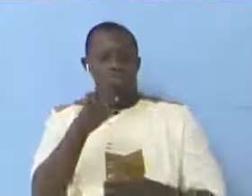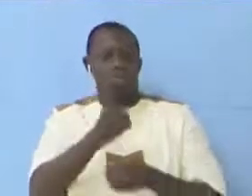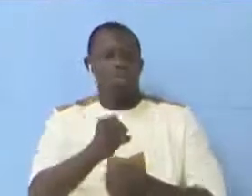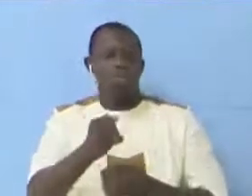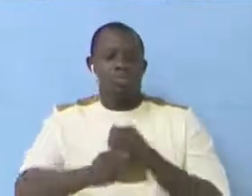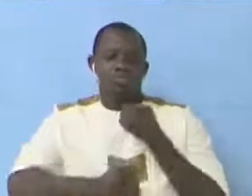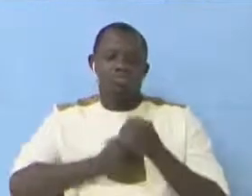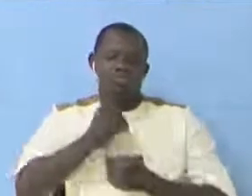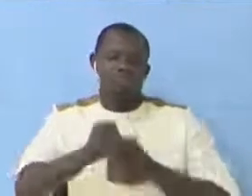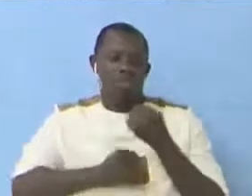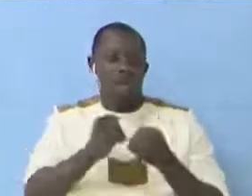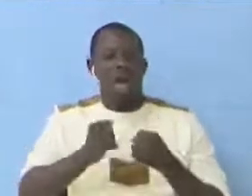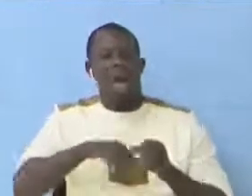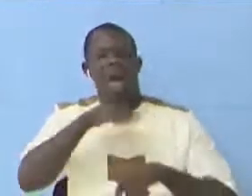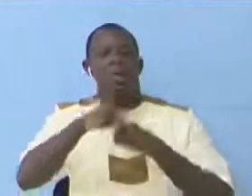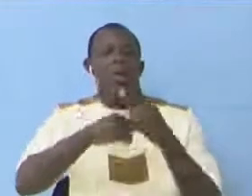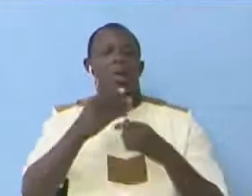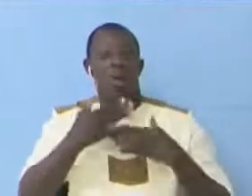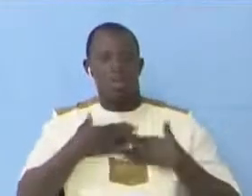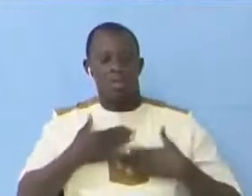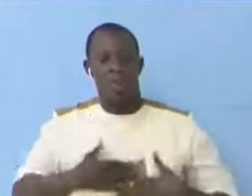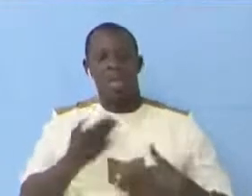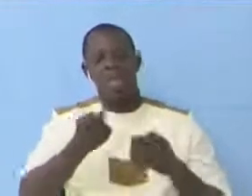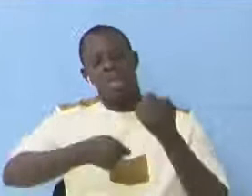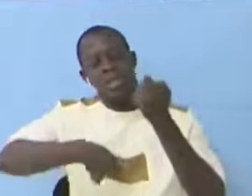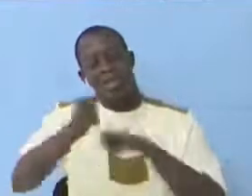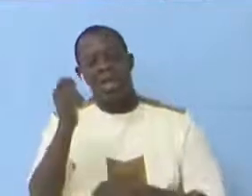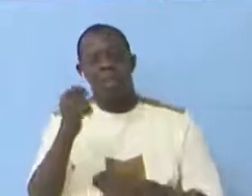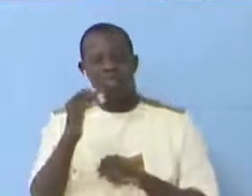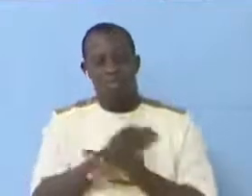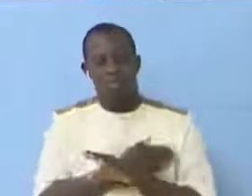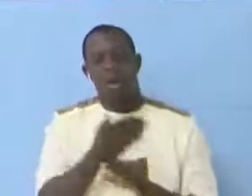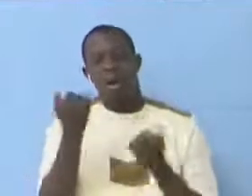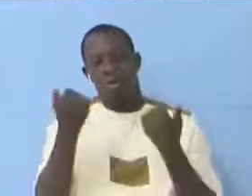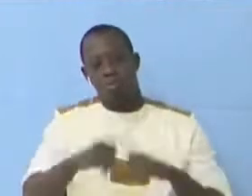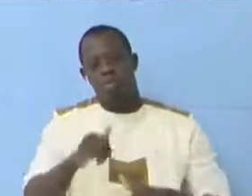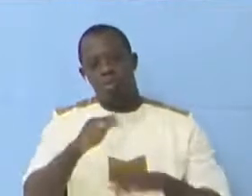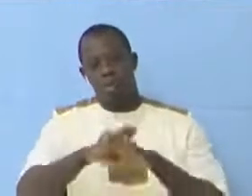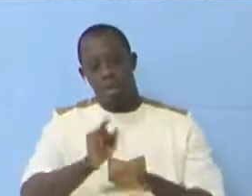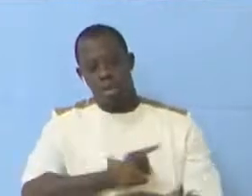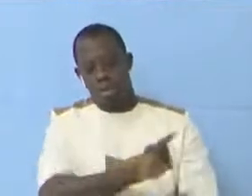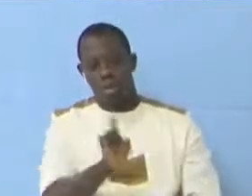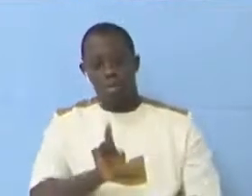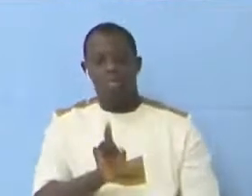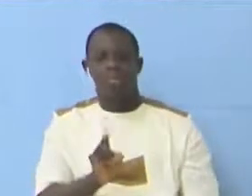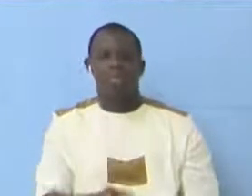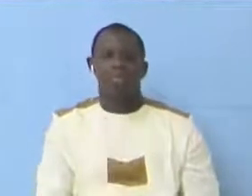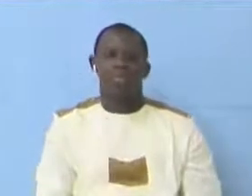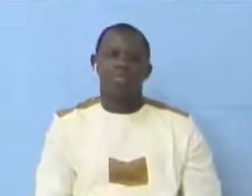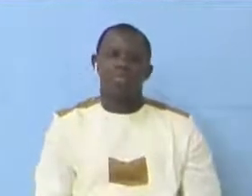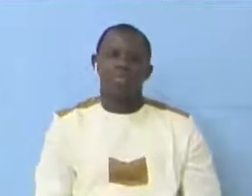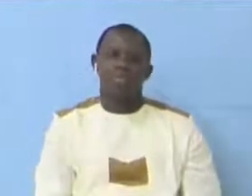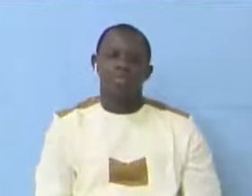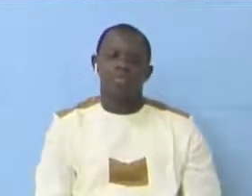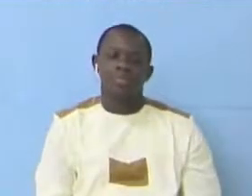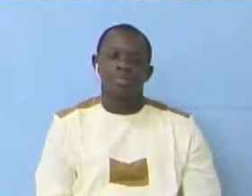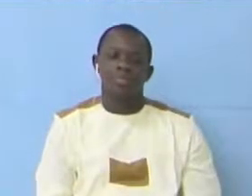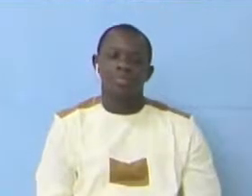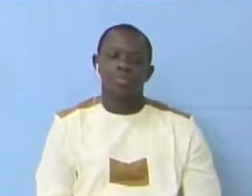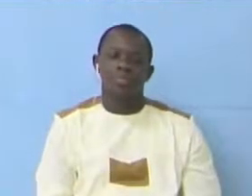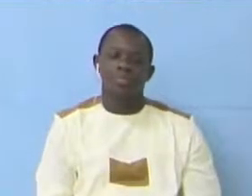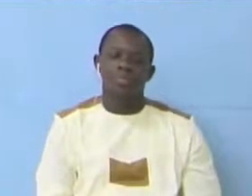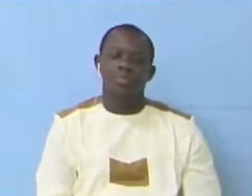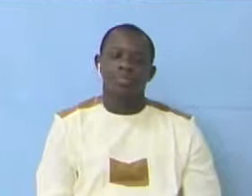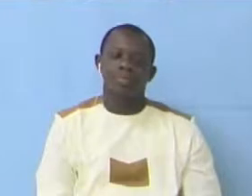human traffickers. ñoo xam ne ñoom xelaat kenn gu rëy lañ doon demee rek ñu far tënku ci mbir moo xam ne ci lañ